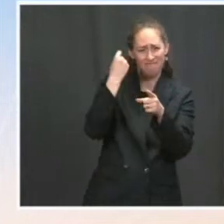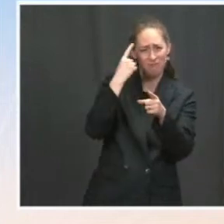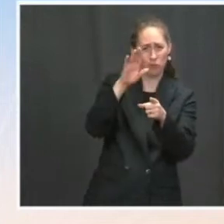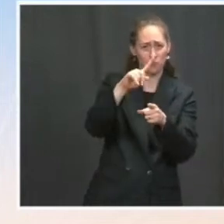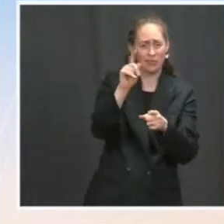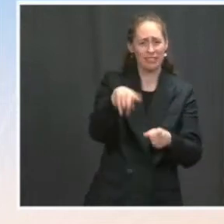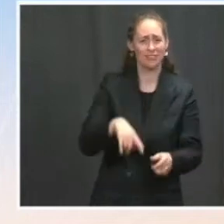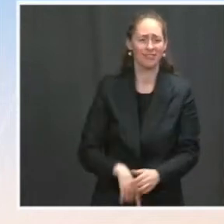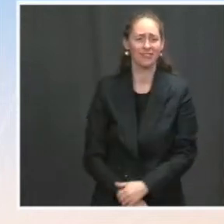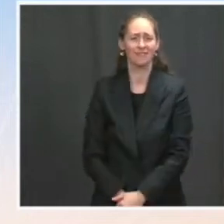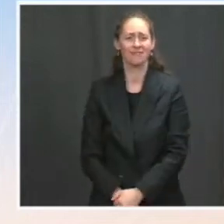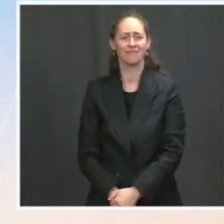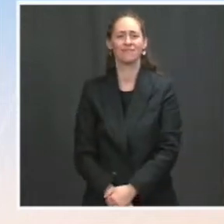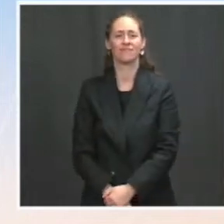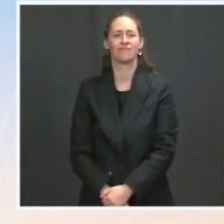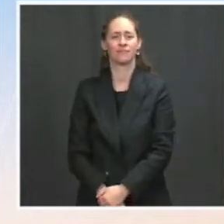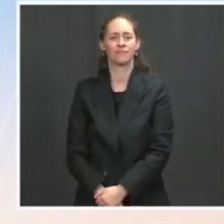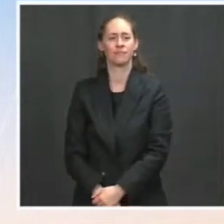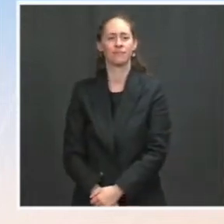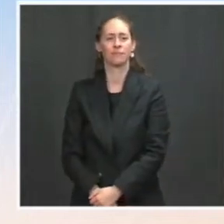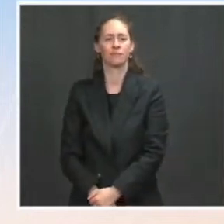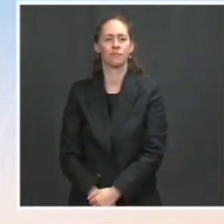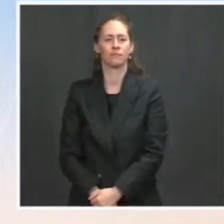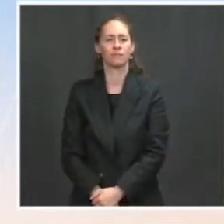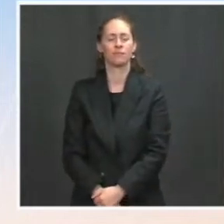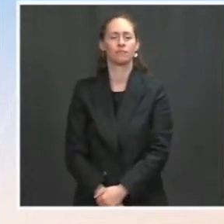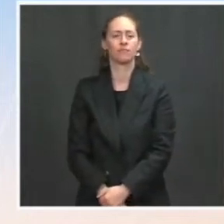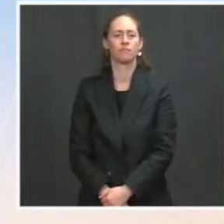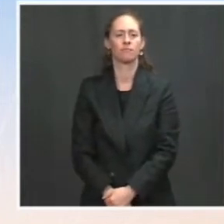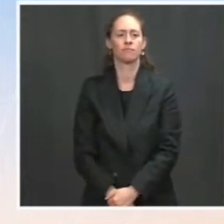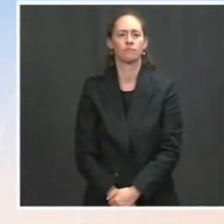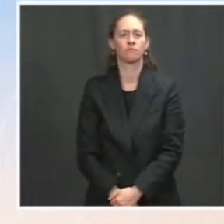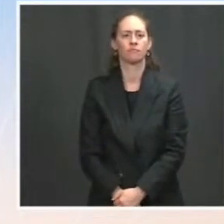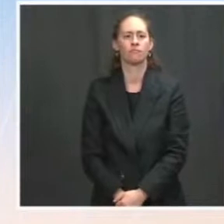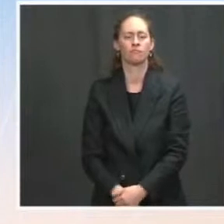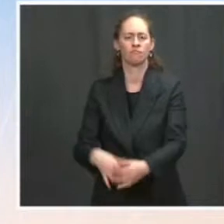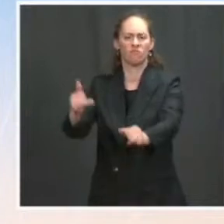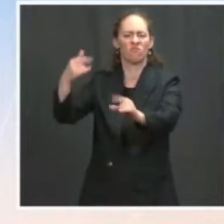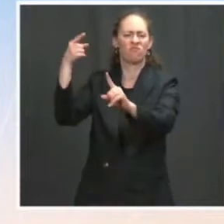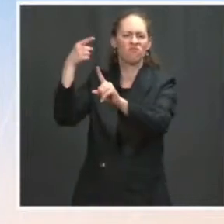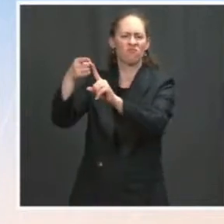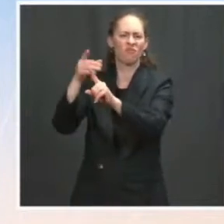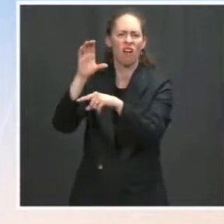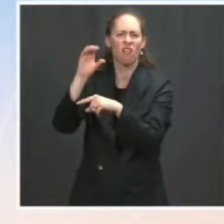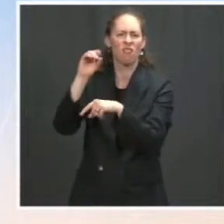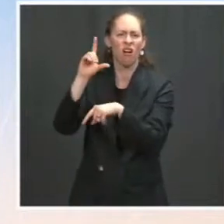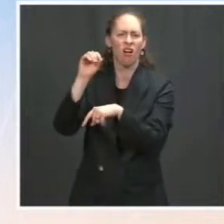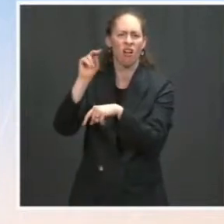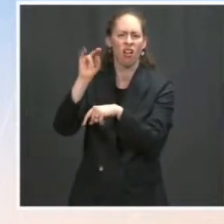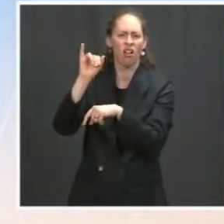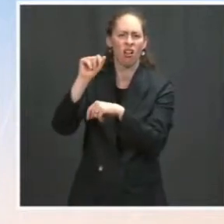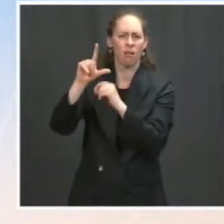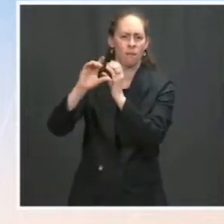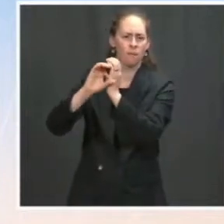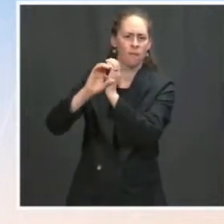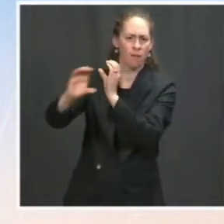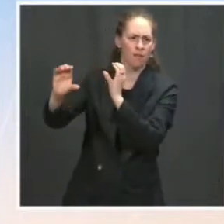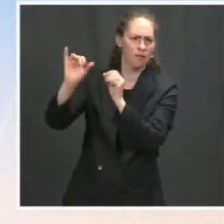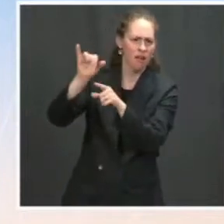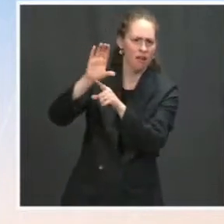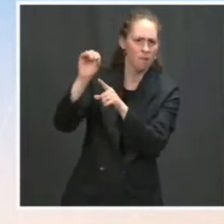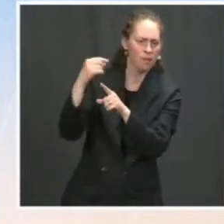the colonial pipeline, if the U.S. does begin to see a shortage of supply, would you consider waiving the Jones